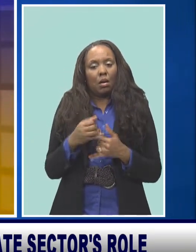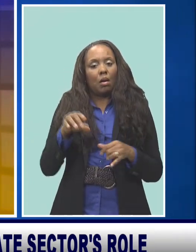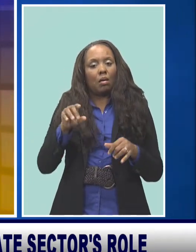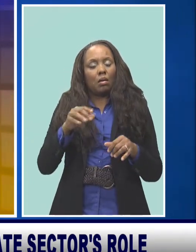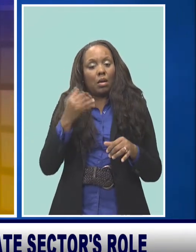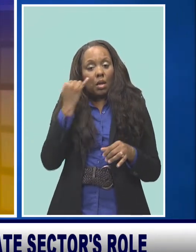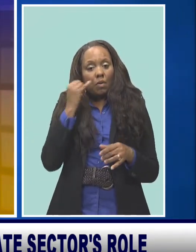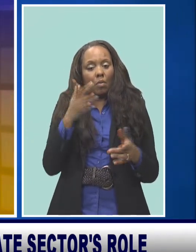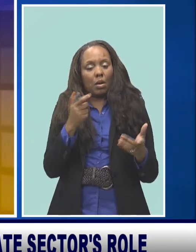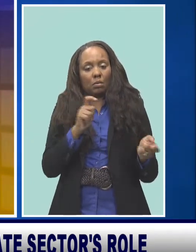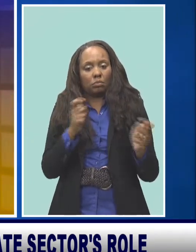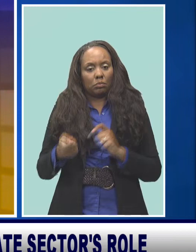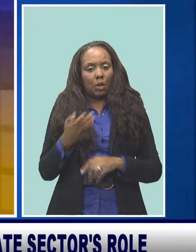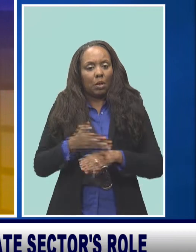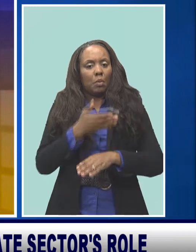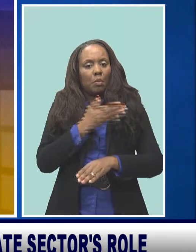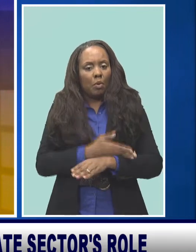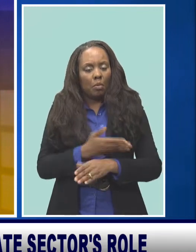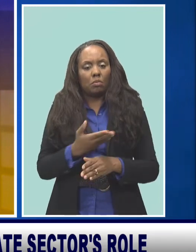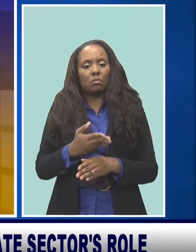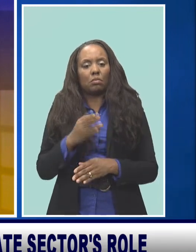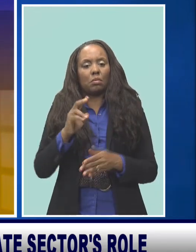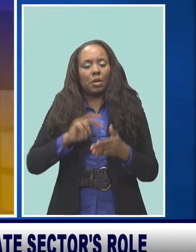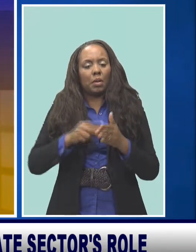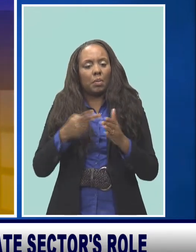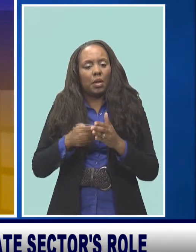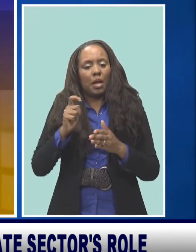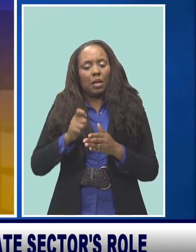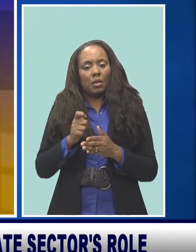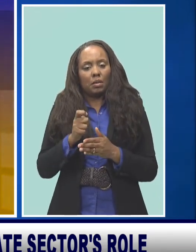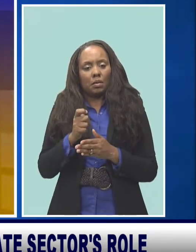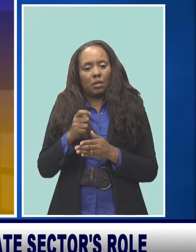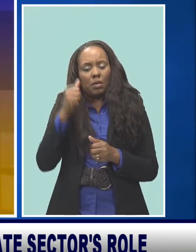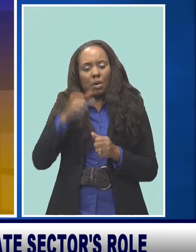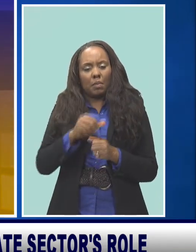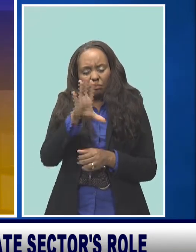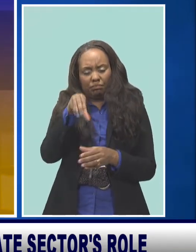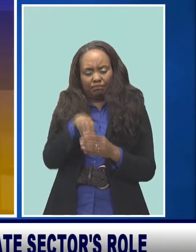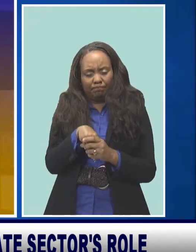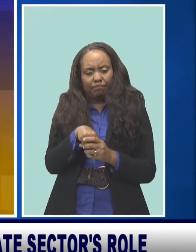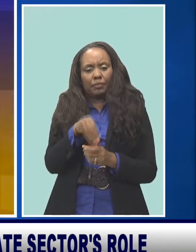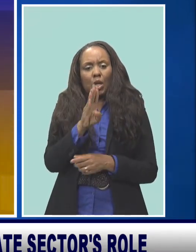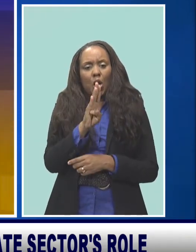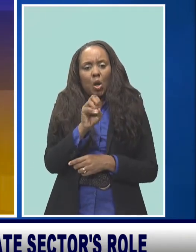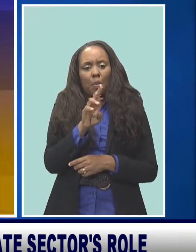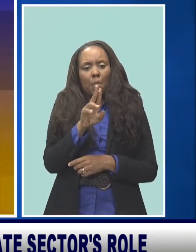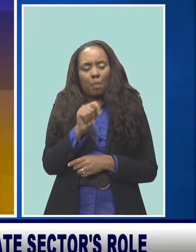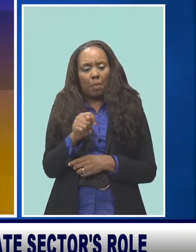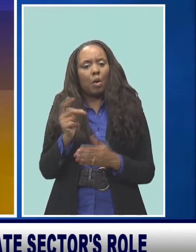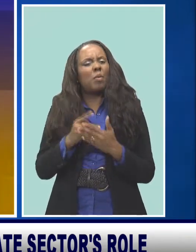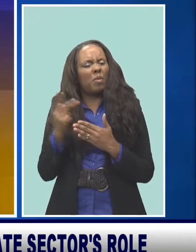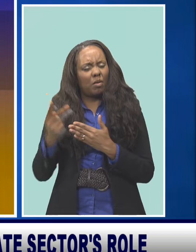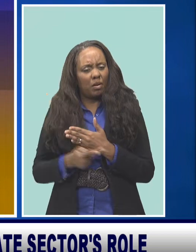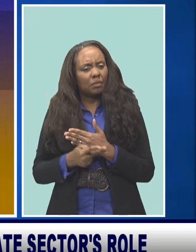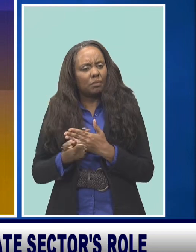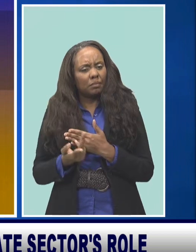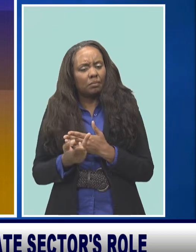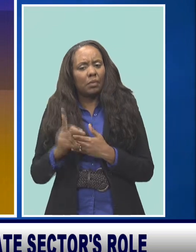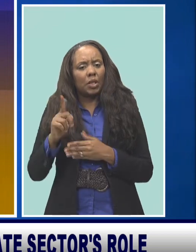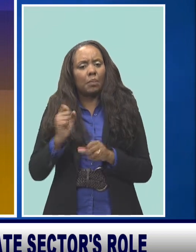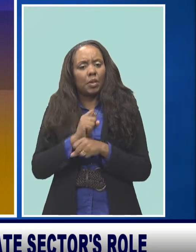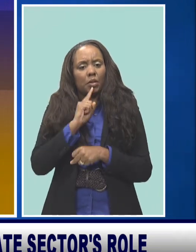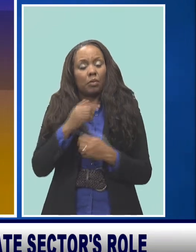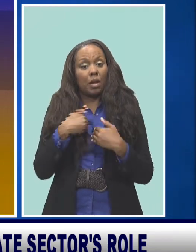targets, and it means the government needs to make a substantial shift from current spending to capital spending. It's impossible for me